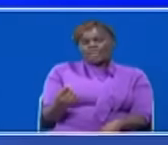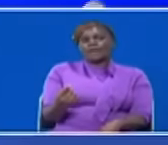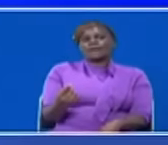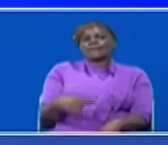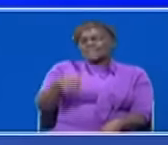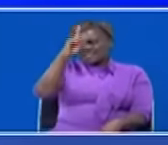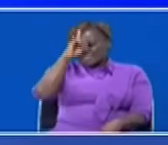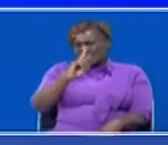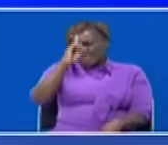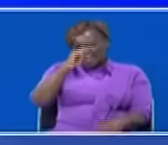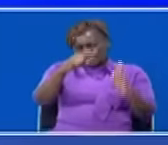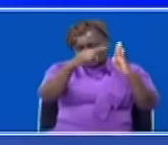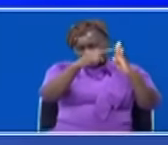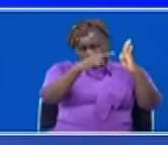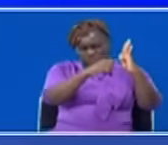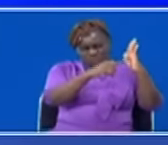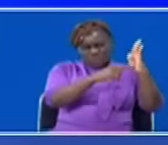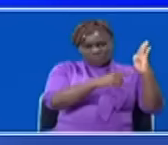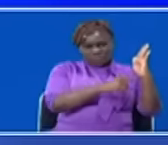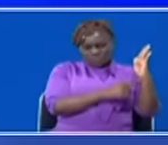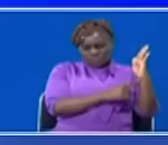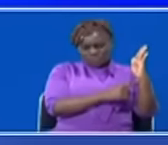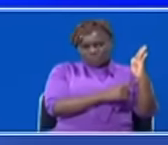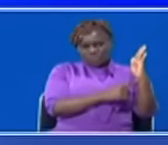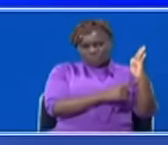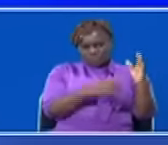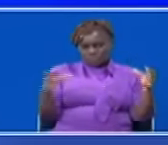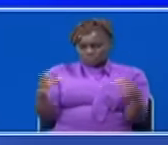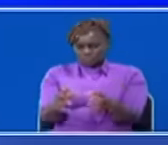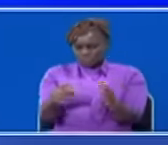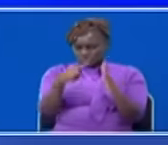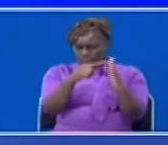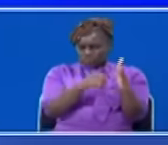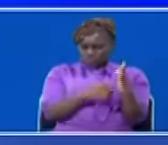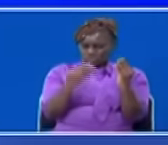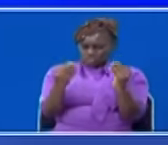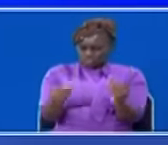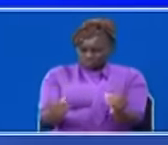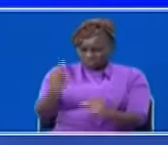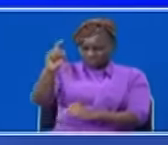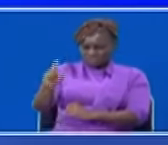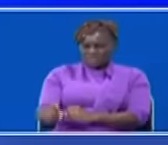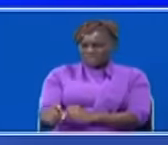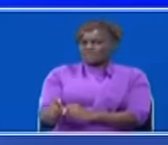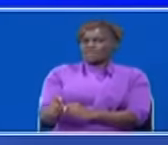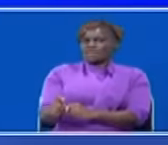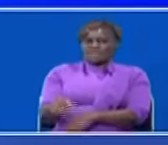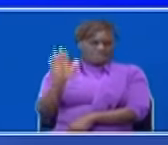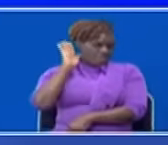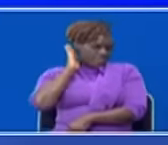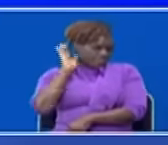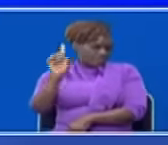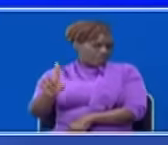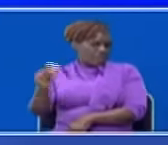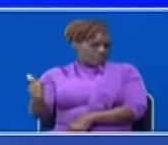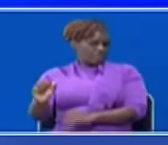are critical issues on the state of our party. These issues should be sorted out. And if we listen to each other,